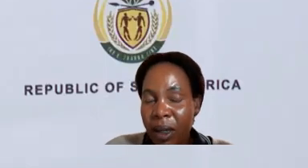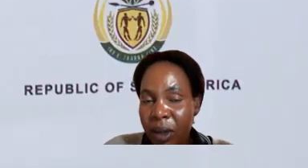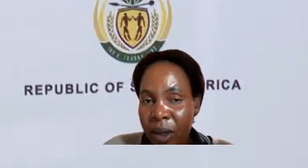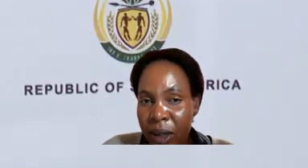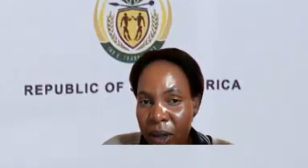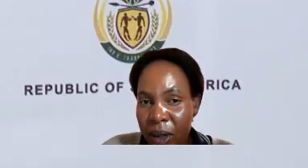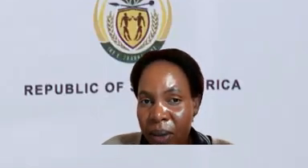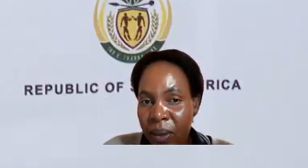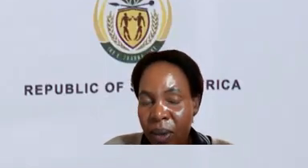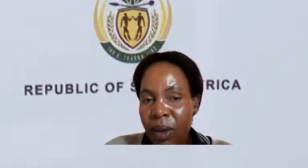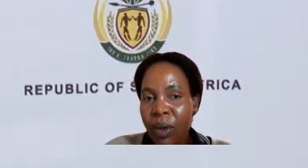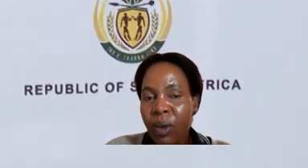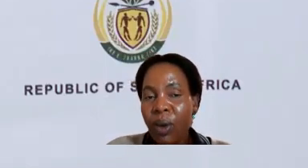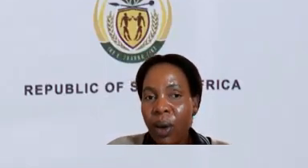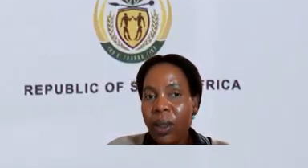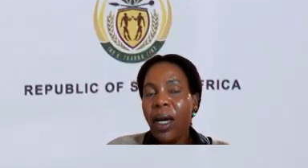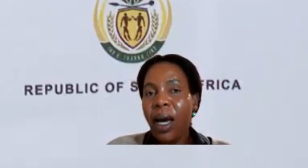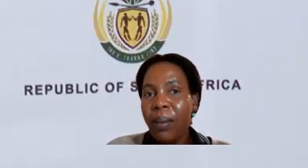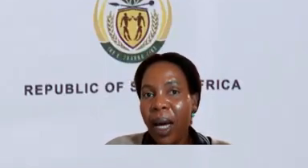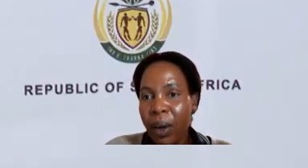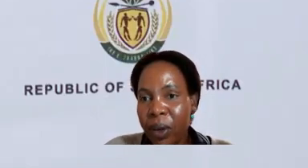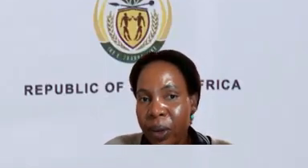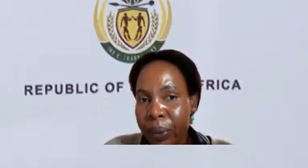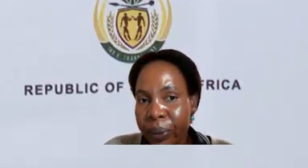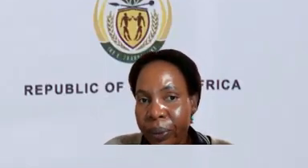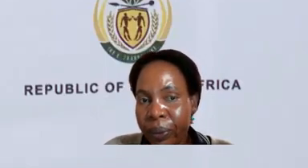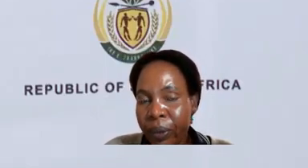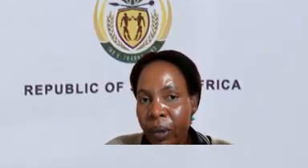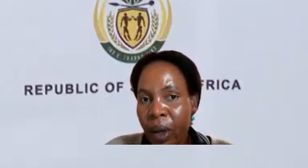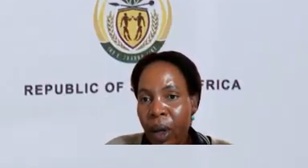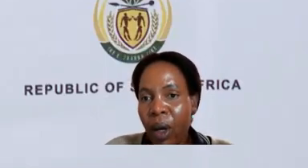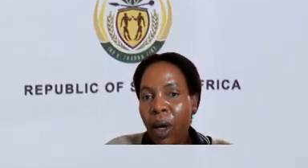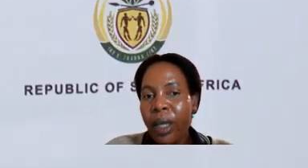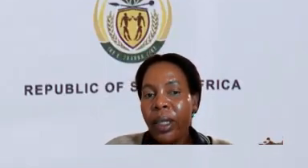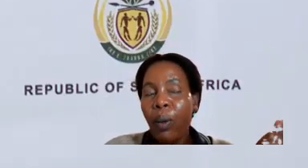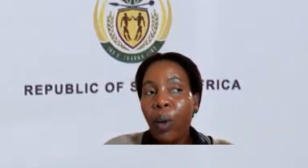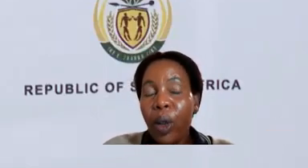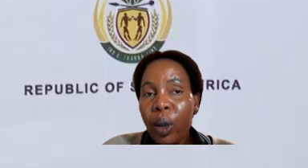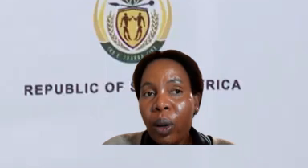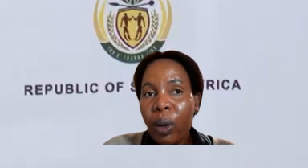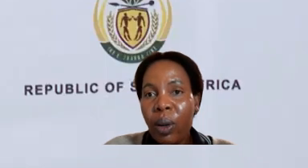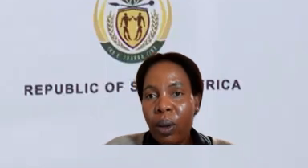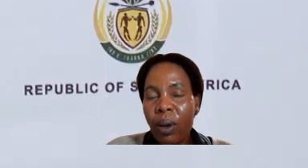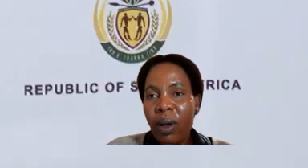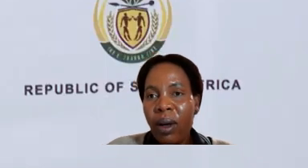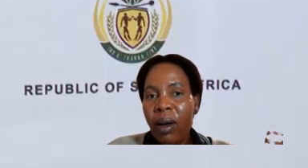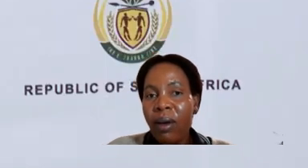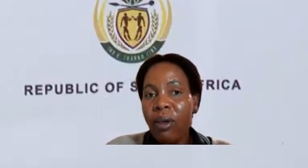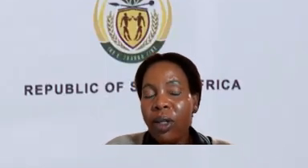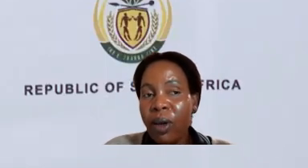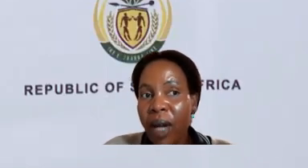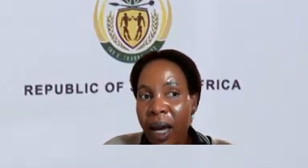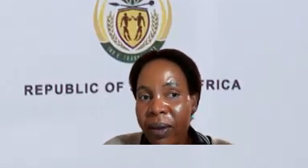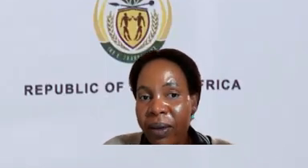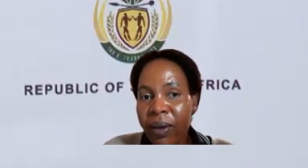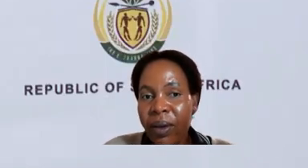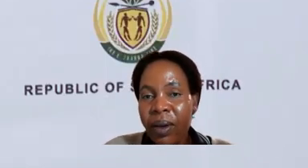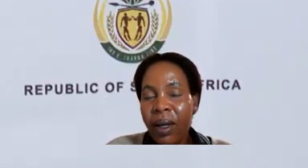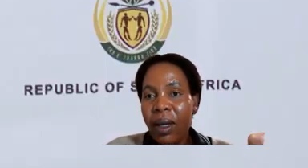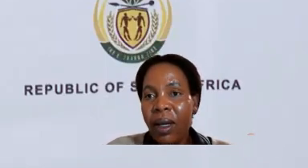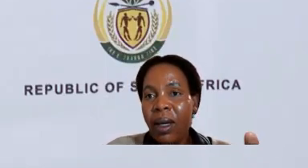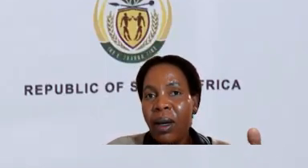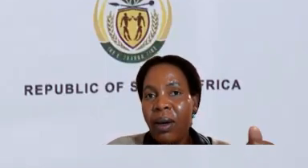they made the decision to not come out. So would you risk your